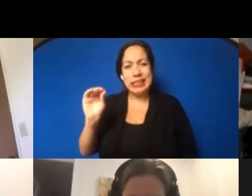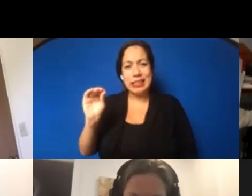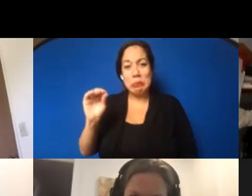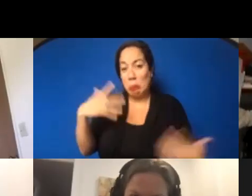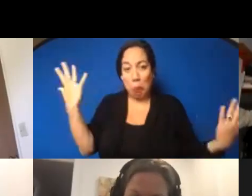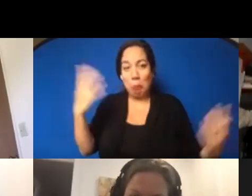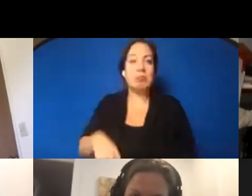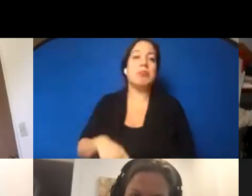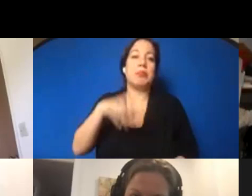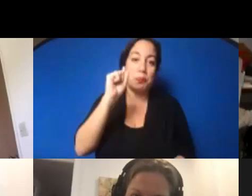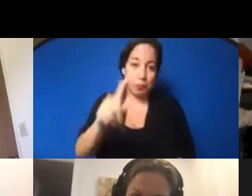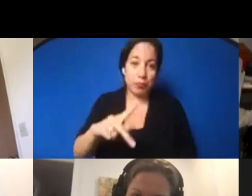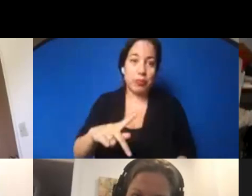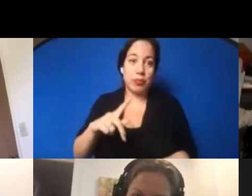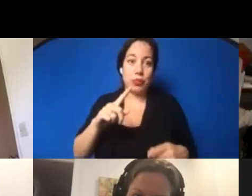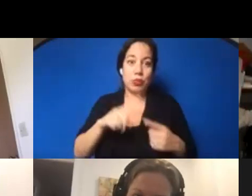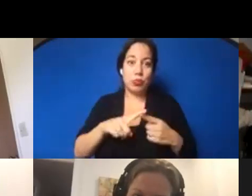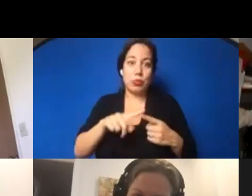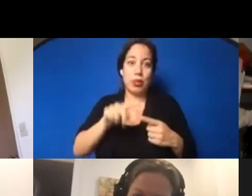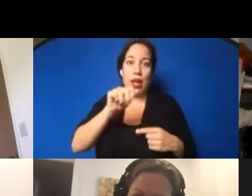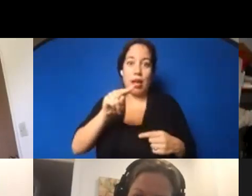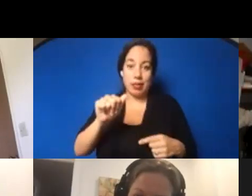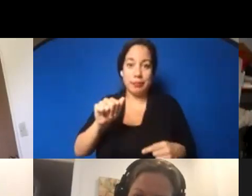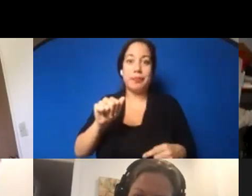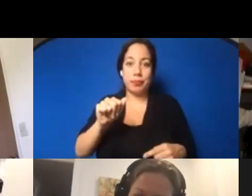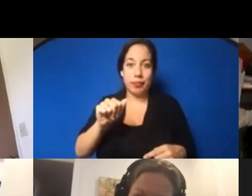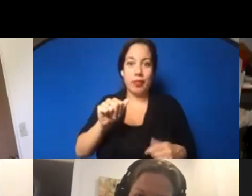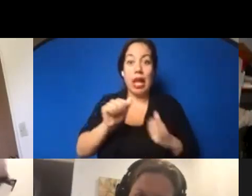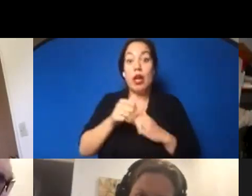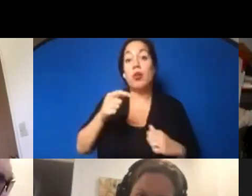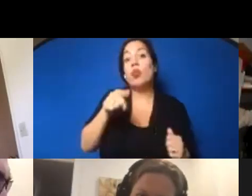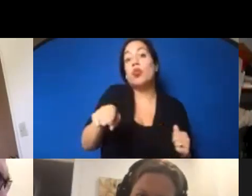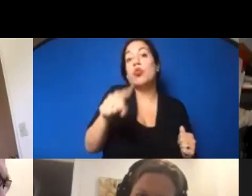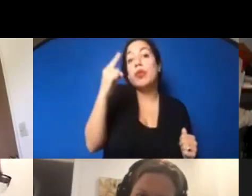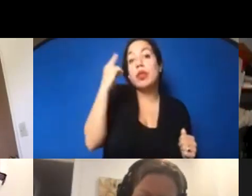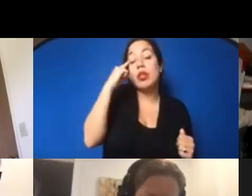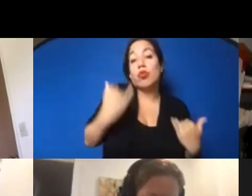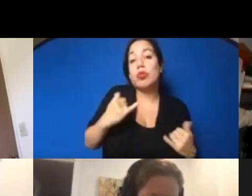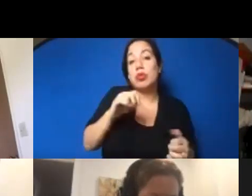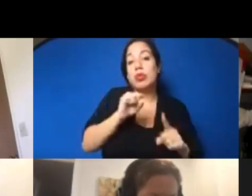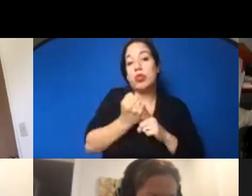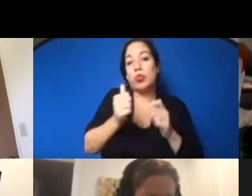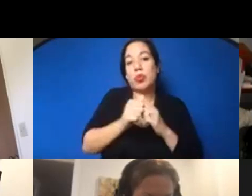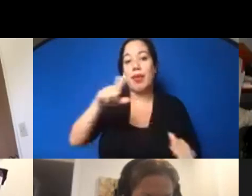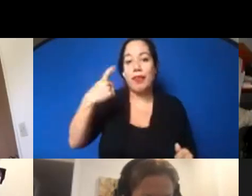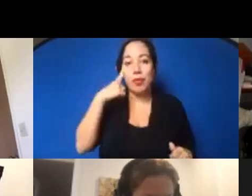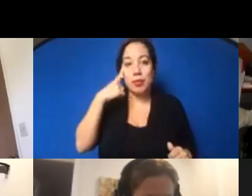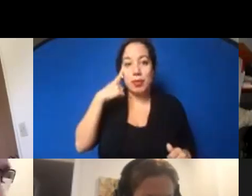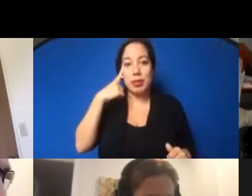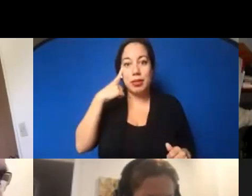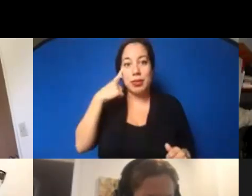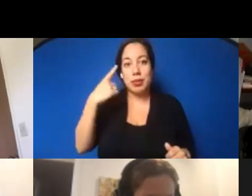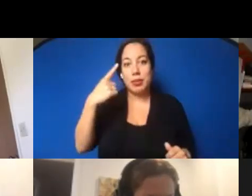Okay, a question to Anna. How do you think the current situation with the government, because Bolsonaro is not